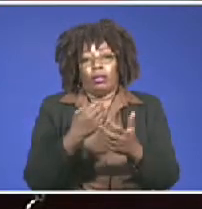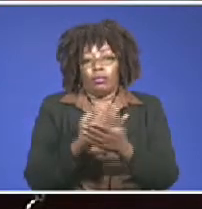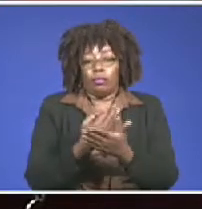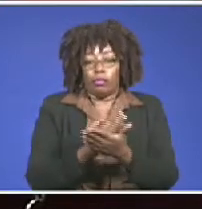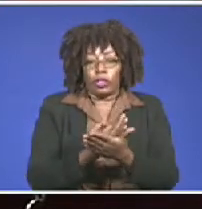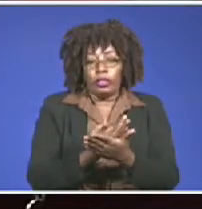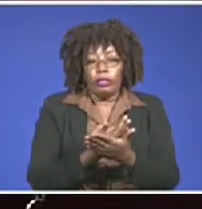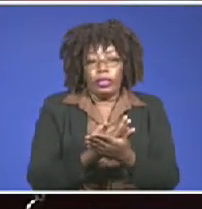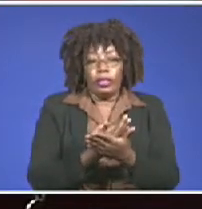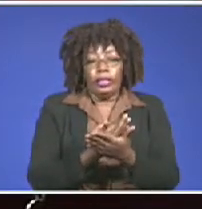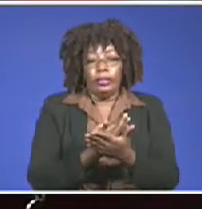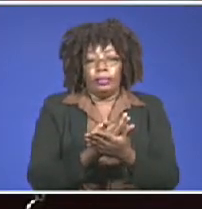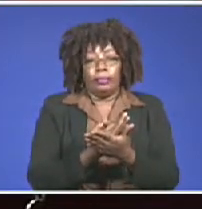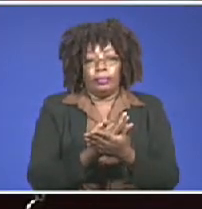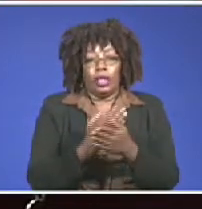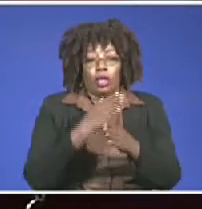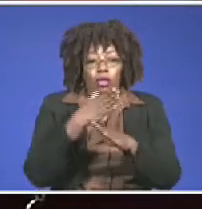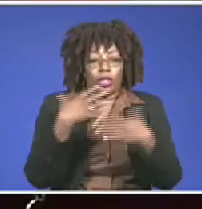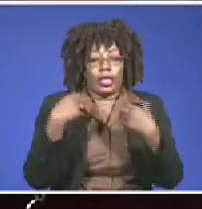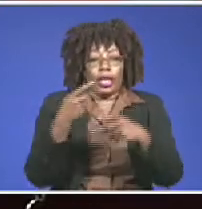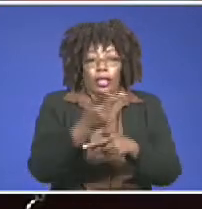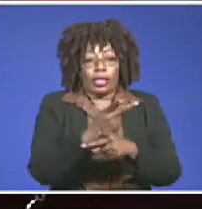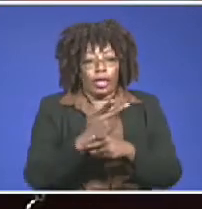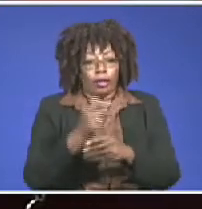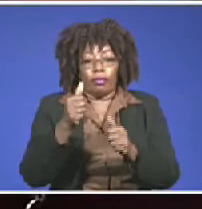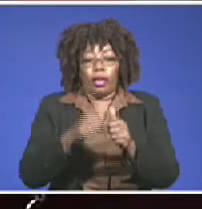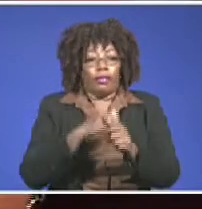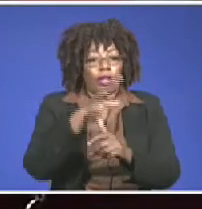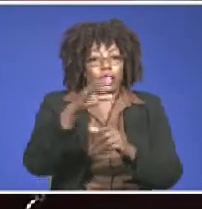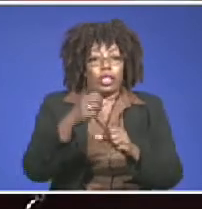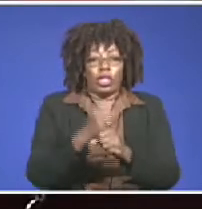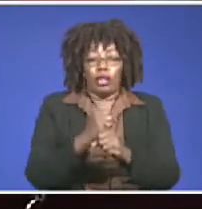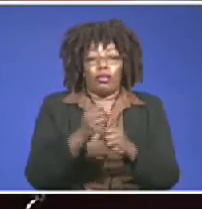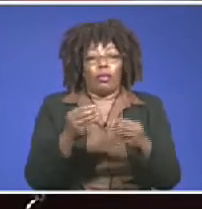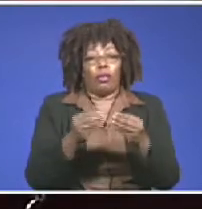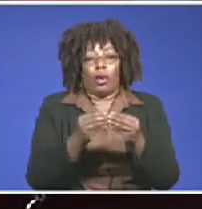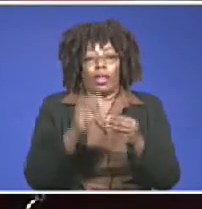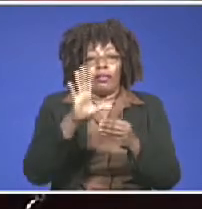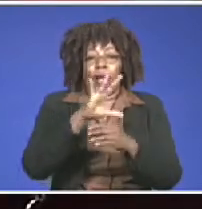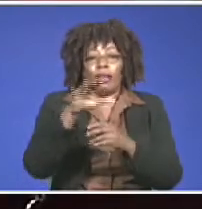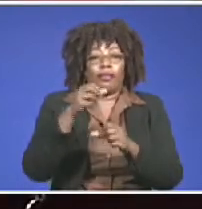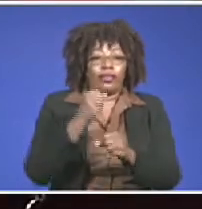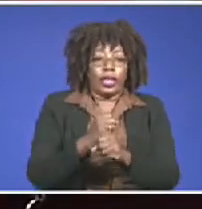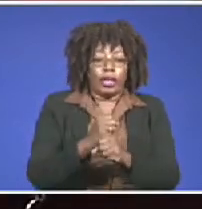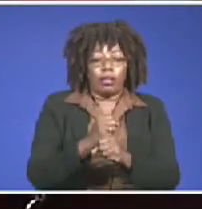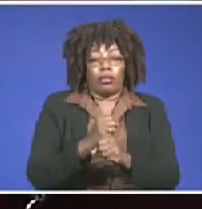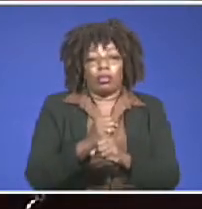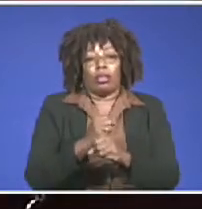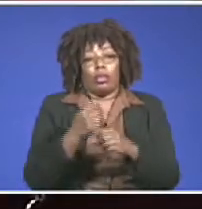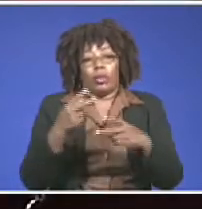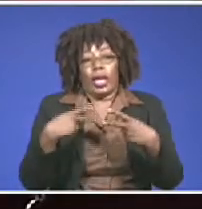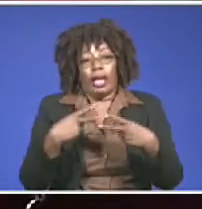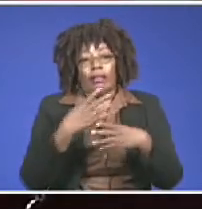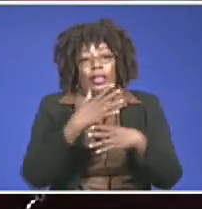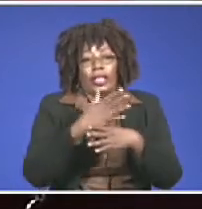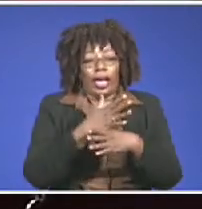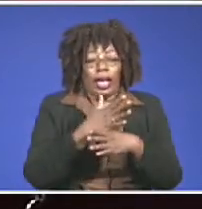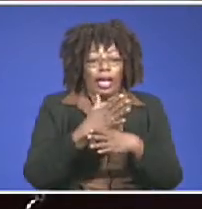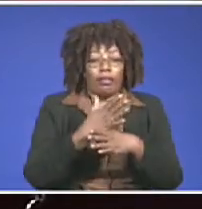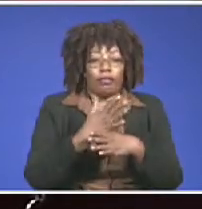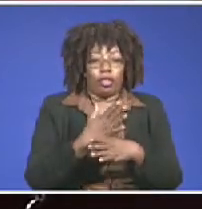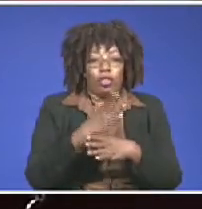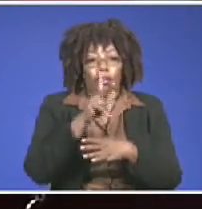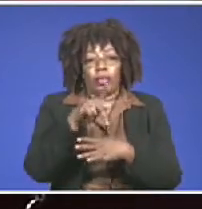system. Year over year, for more than 5 years, we've had an average deficit in